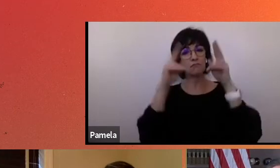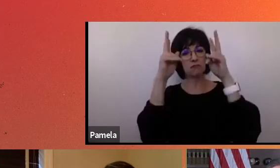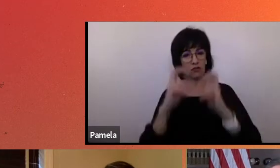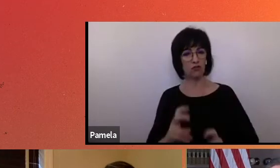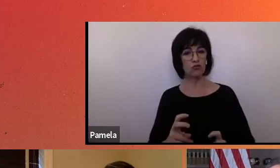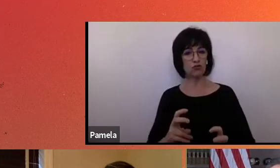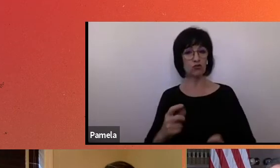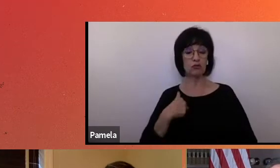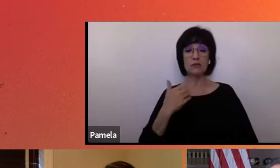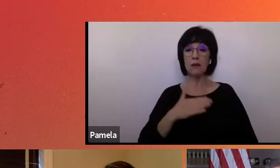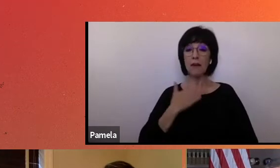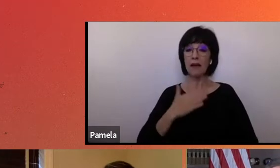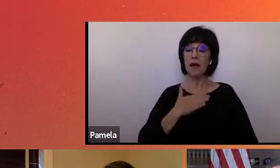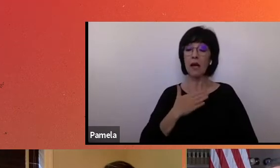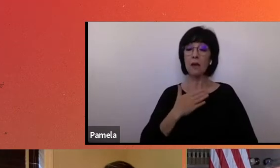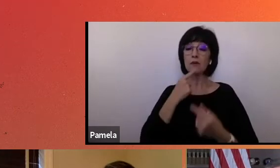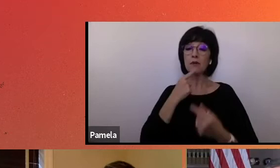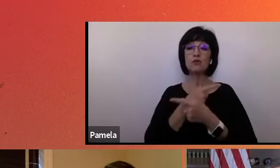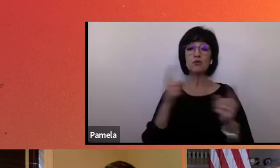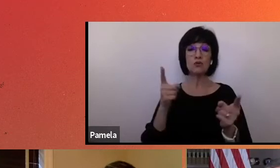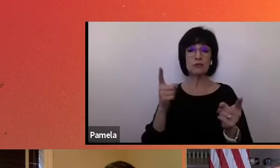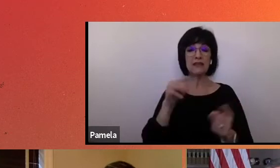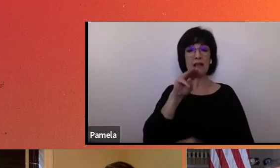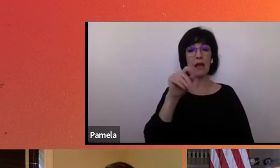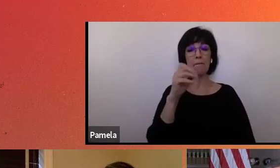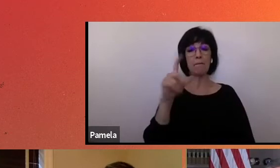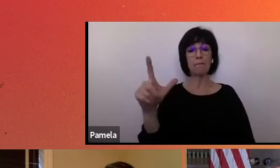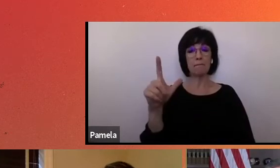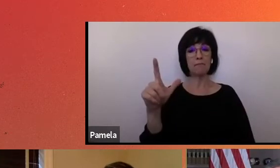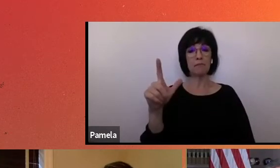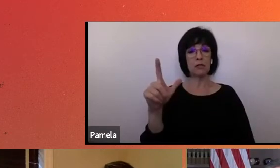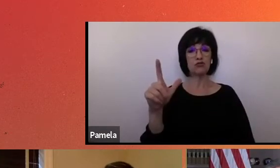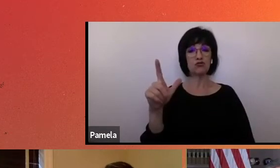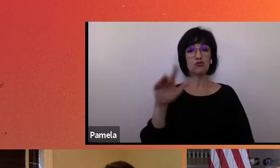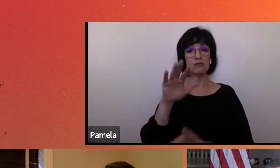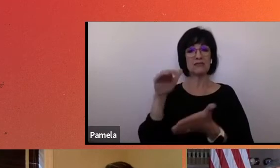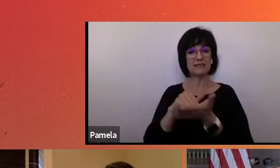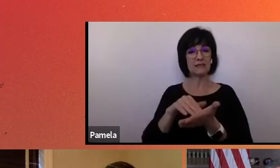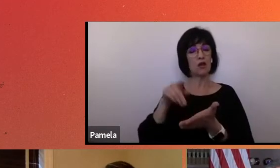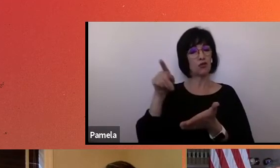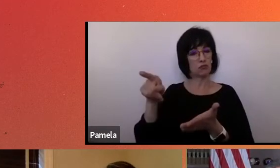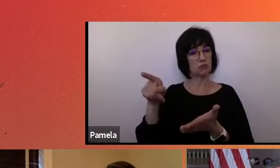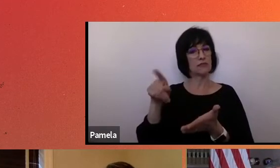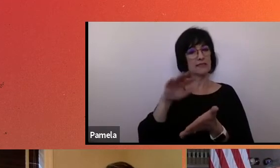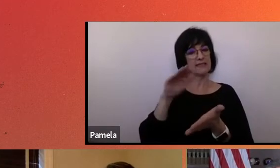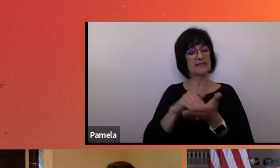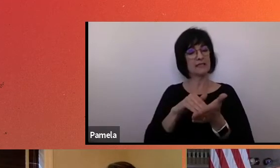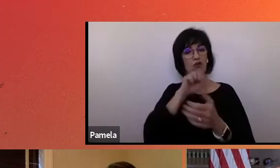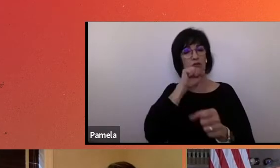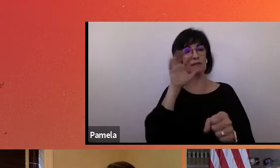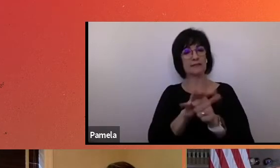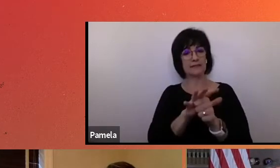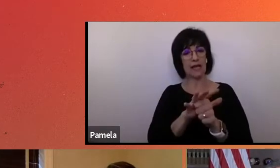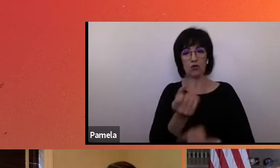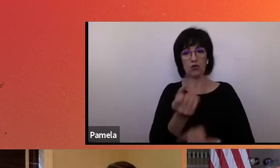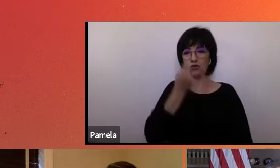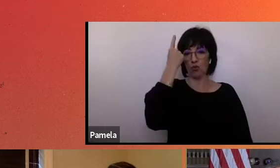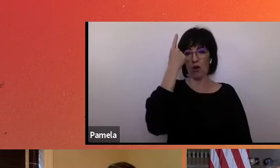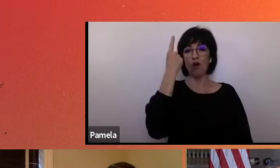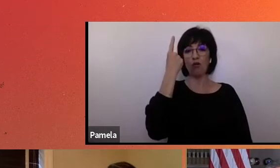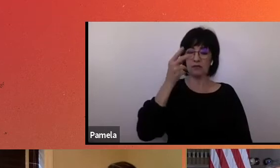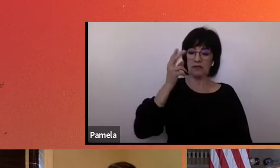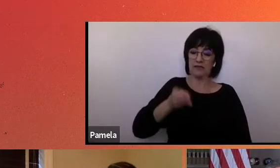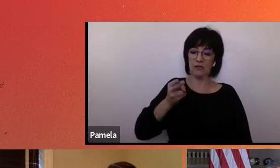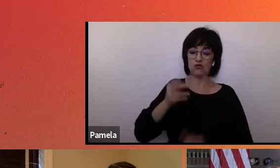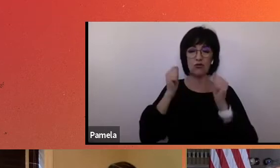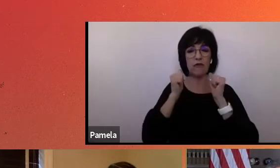Center for African American Heritage, which is a center dedicated to understanding the history of all Delawareans.